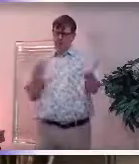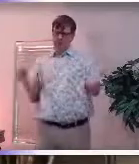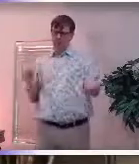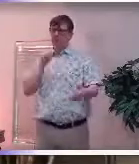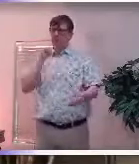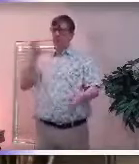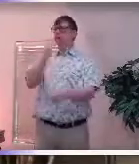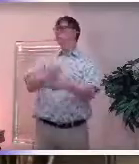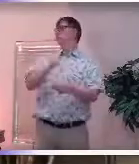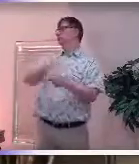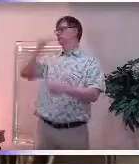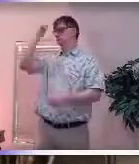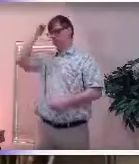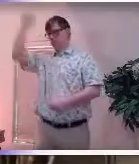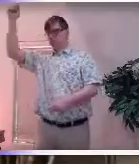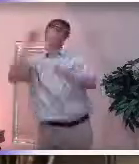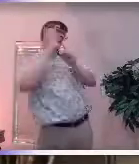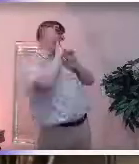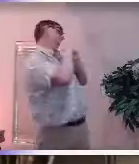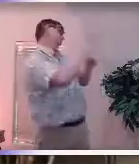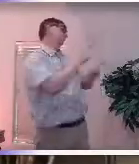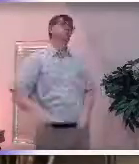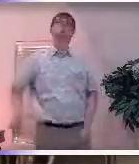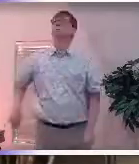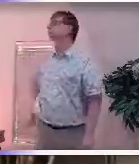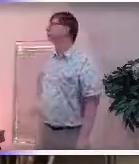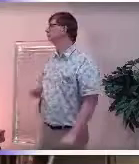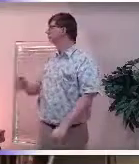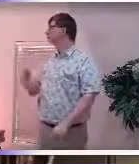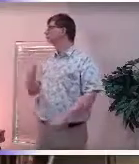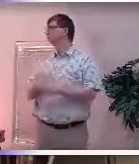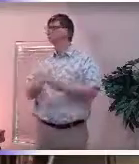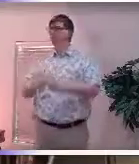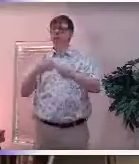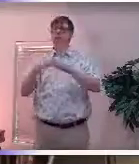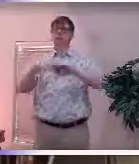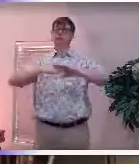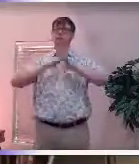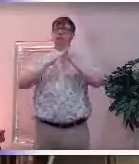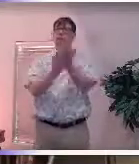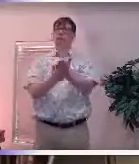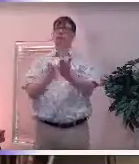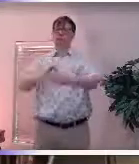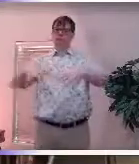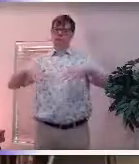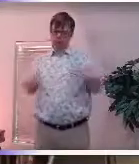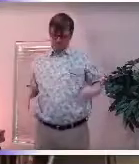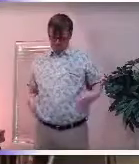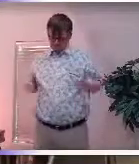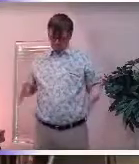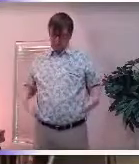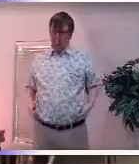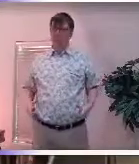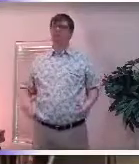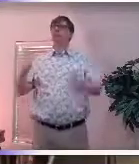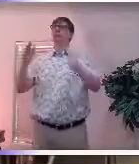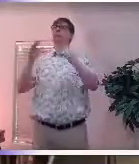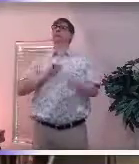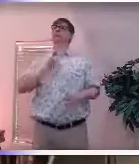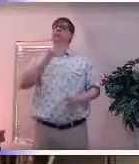the Science of Mind message, here's a quote from the Science of Mind textbook. It says, the body is the